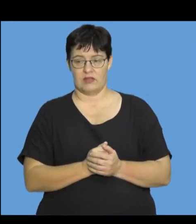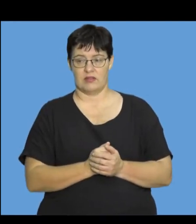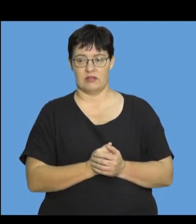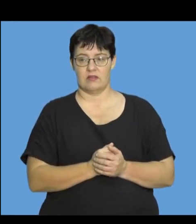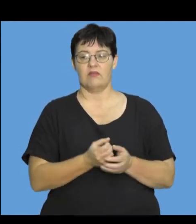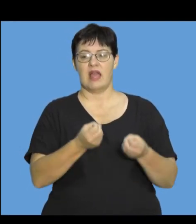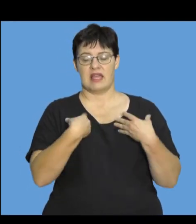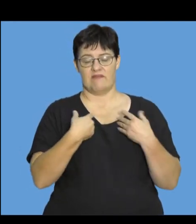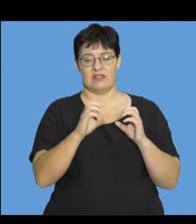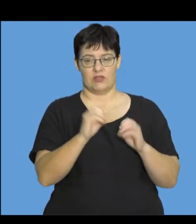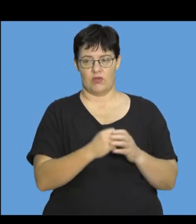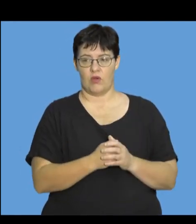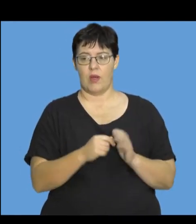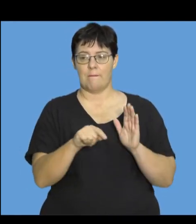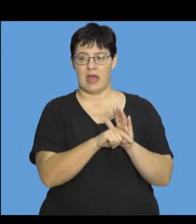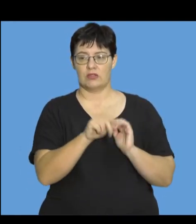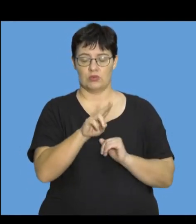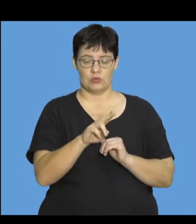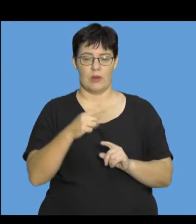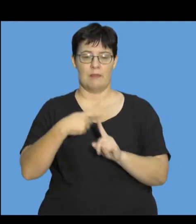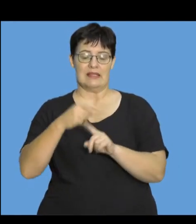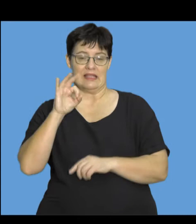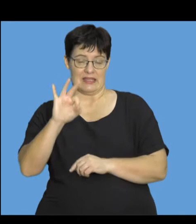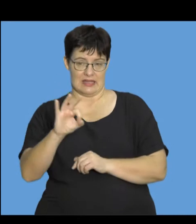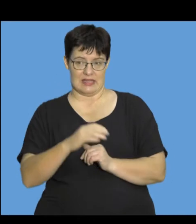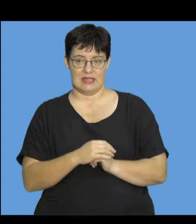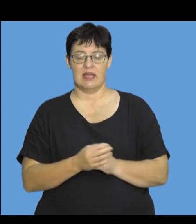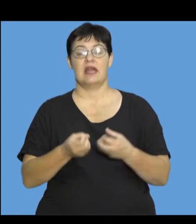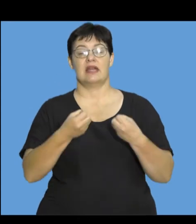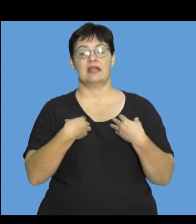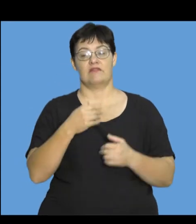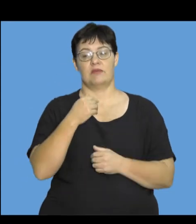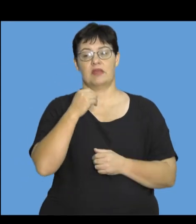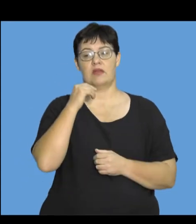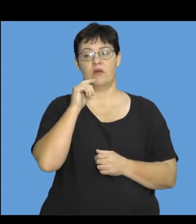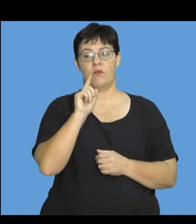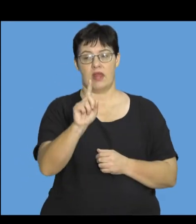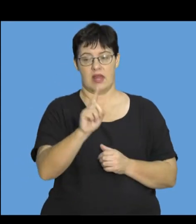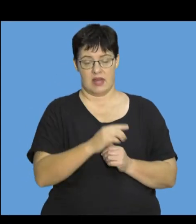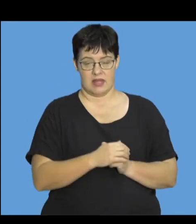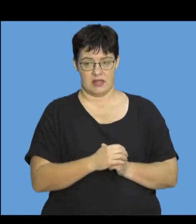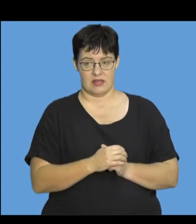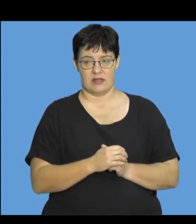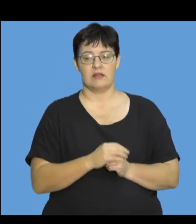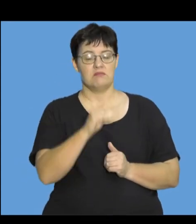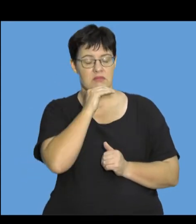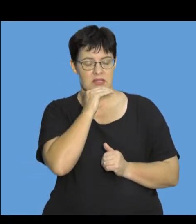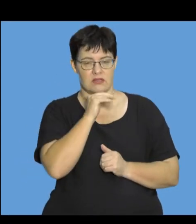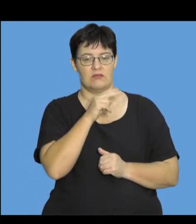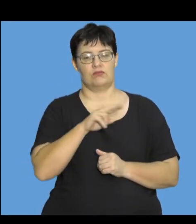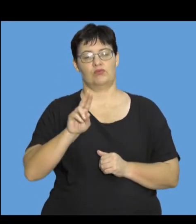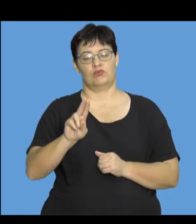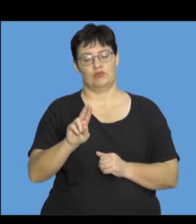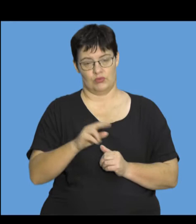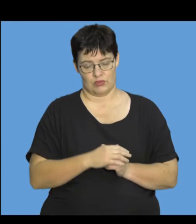to give me 0. Then minus 2 plus 3 will therefore give me 1, which is the same as just